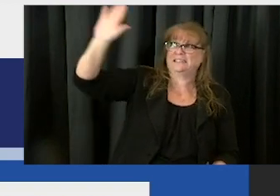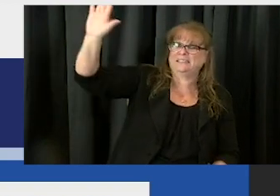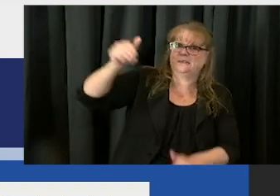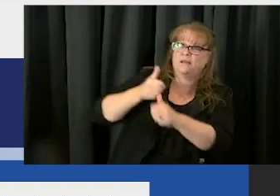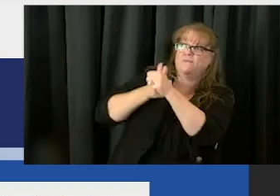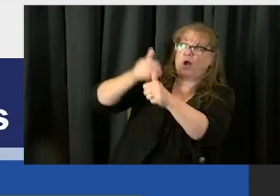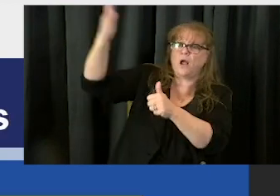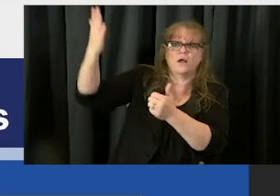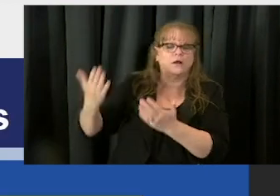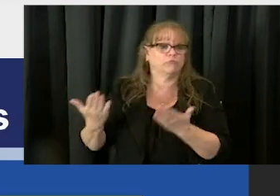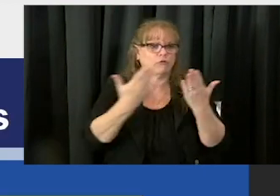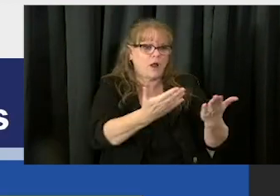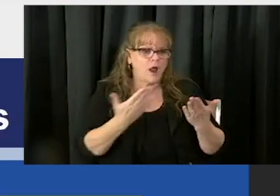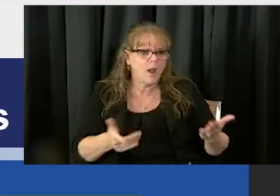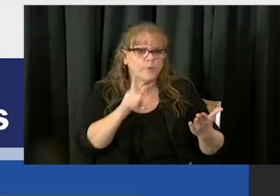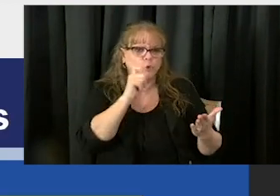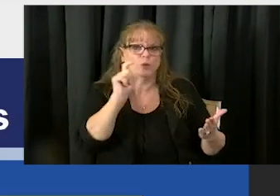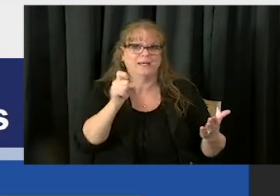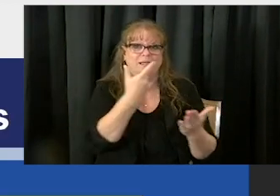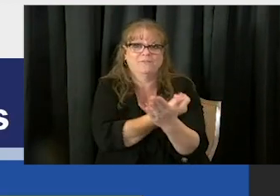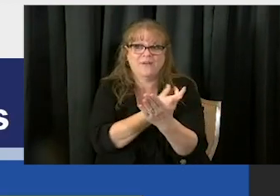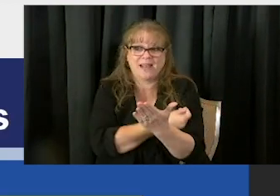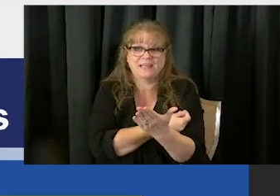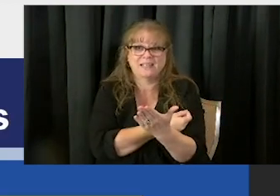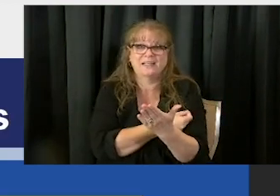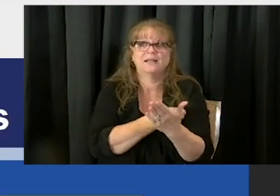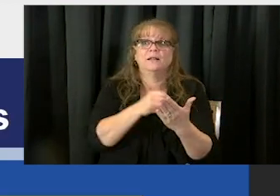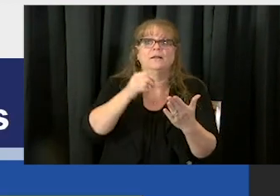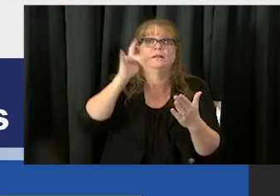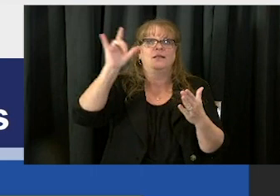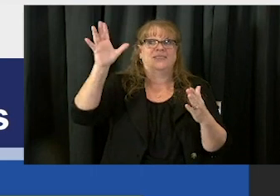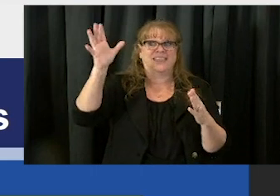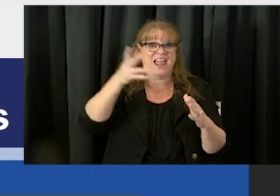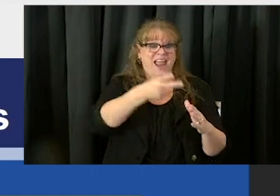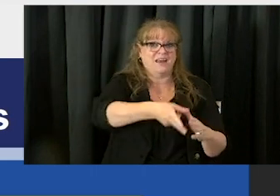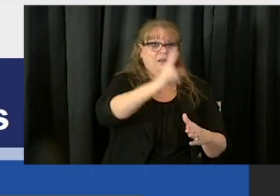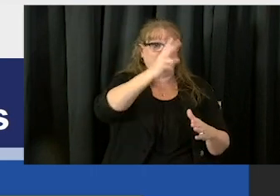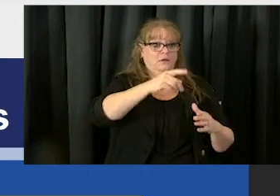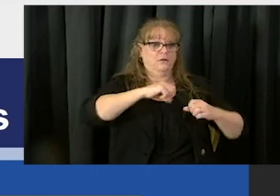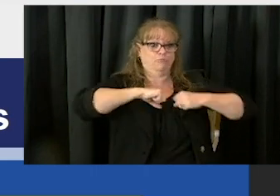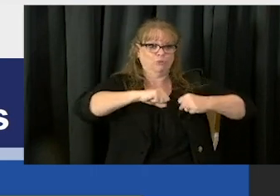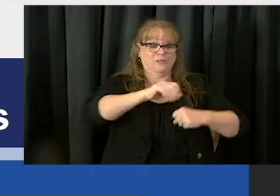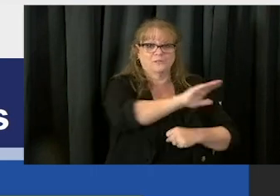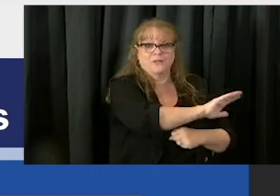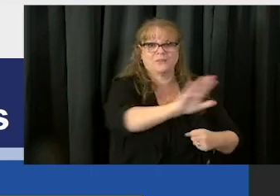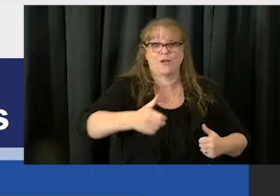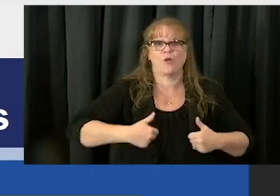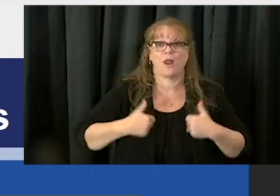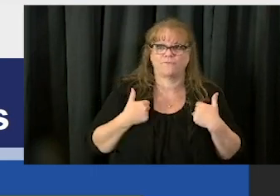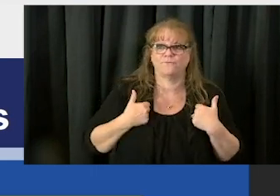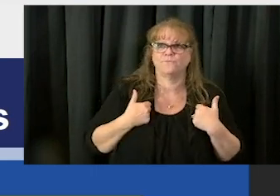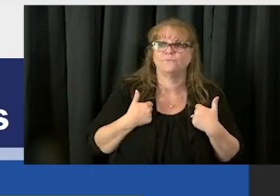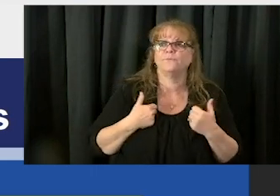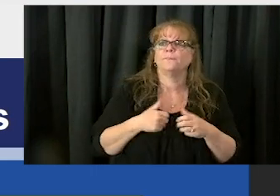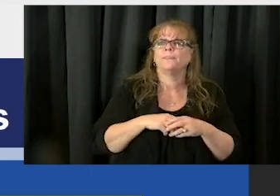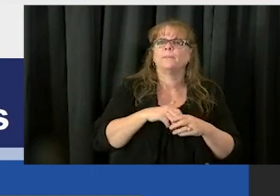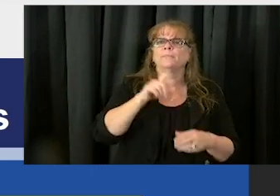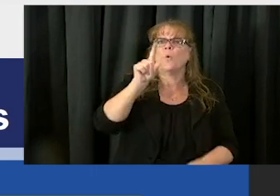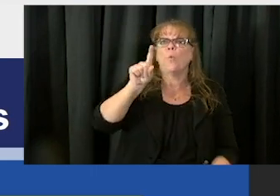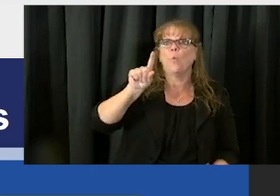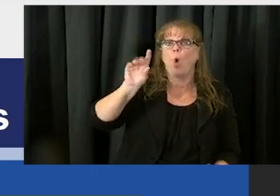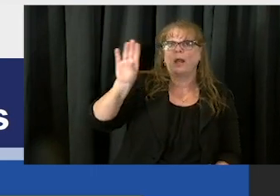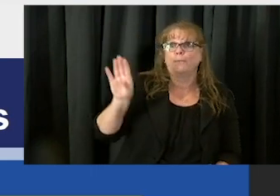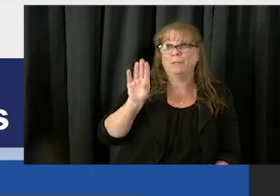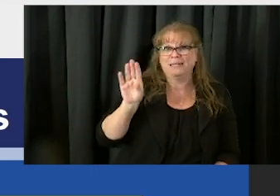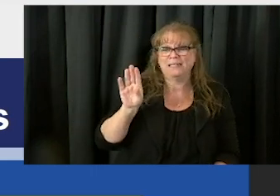front of the line. Phase 1B is a much larger group of Colorado's population than 1A. It's about 1.3 million people,